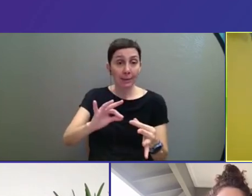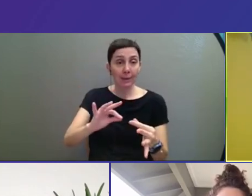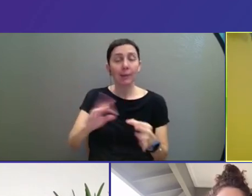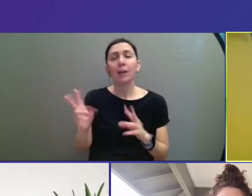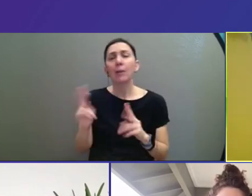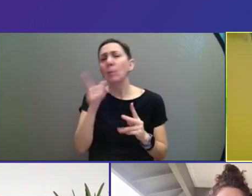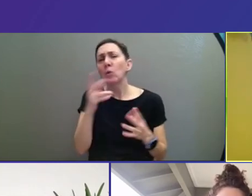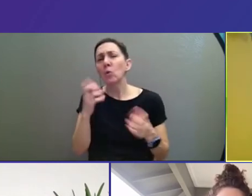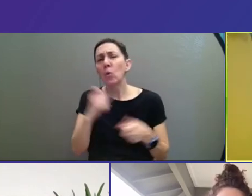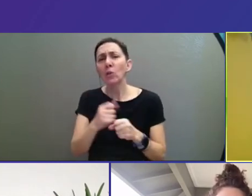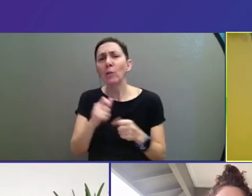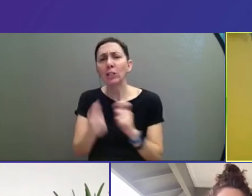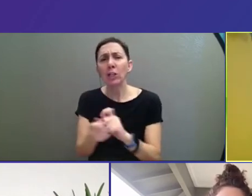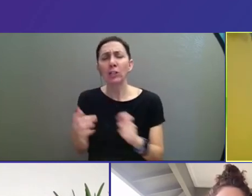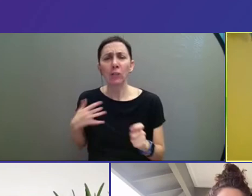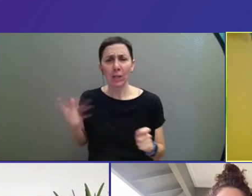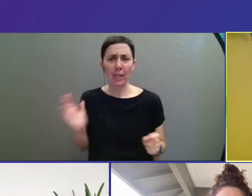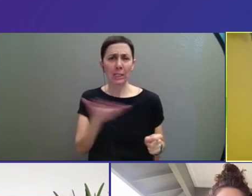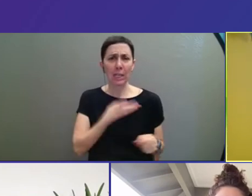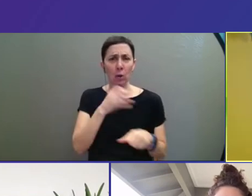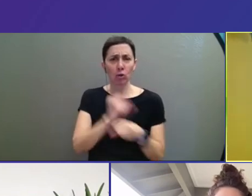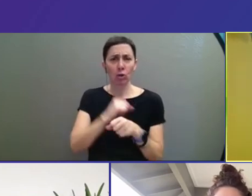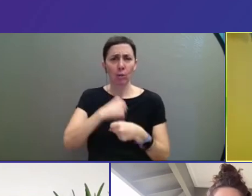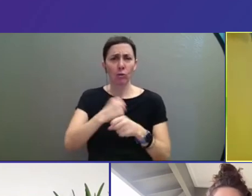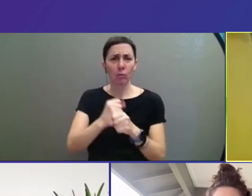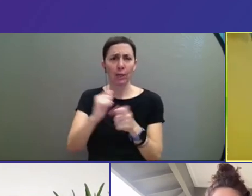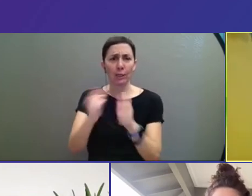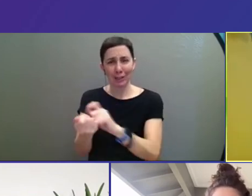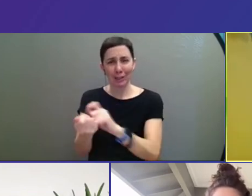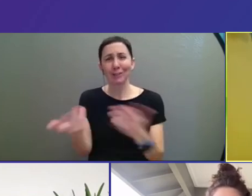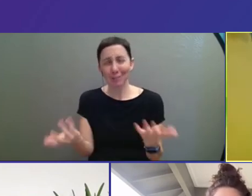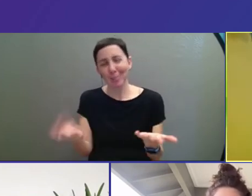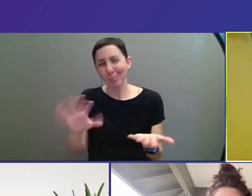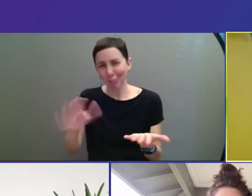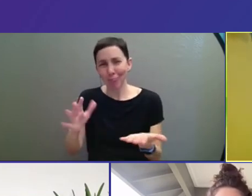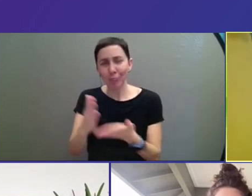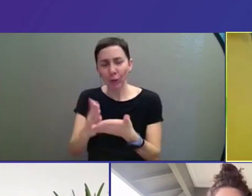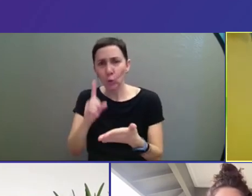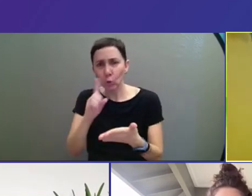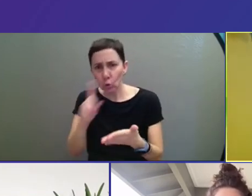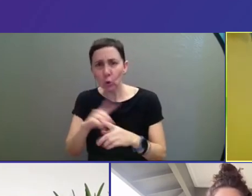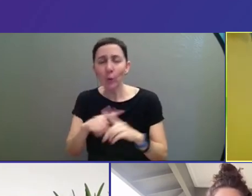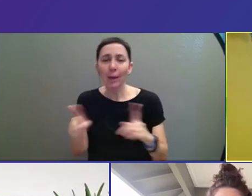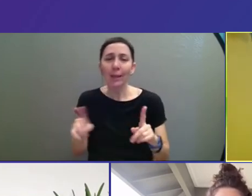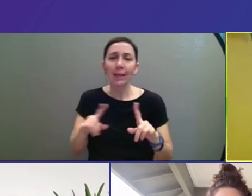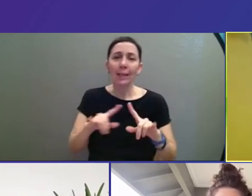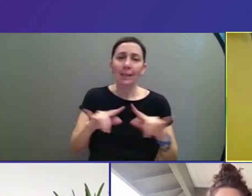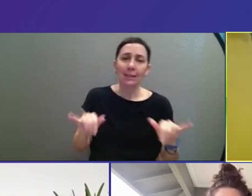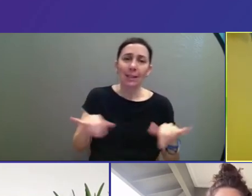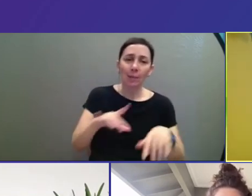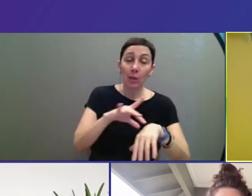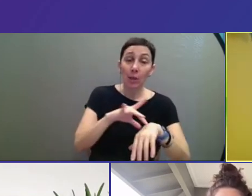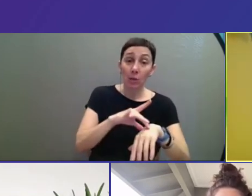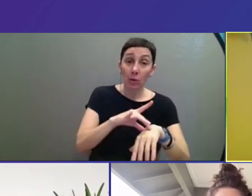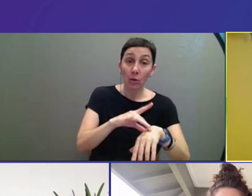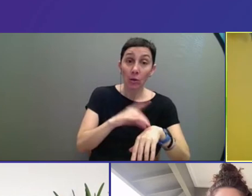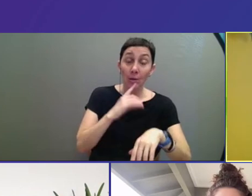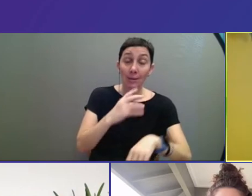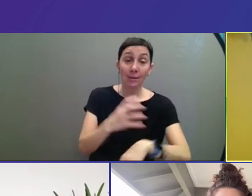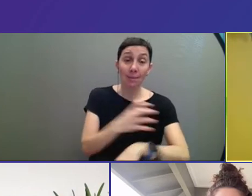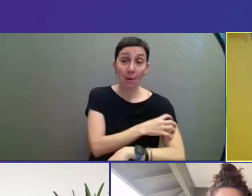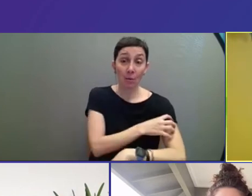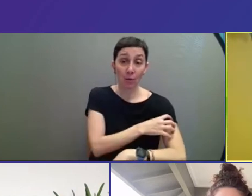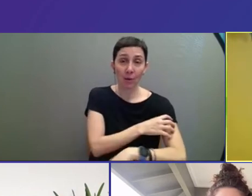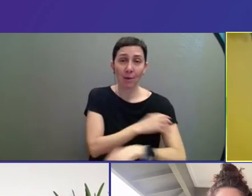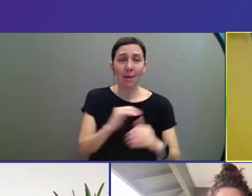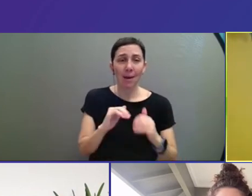like it's all on us to make change. And in some sense it is, but in other senses, it's like the Earth is extremely powerful. And how